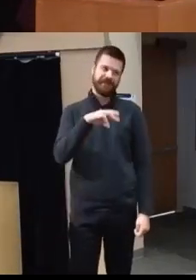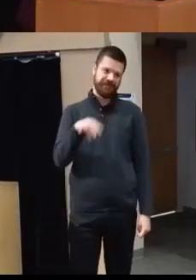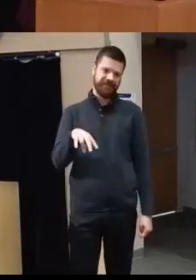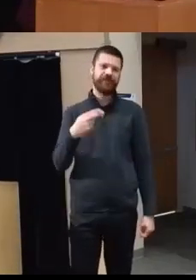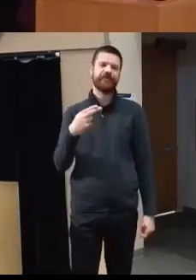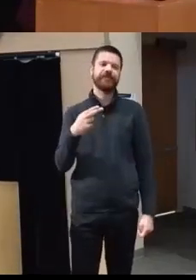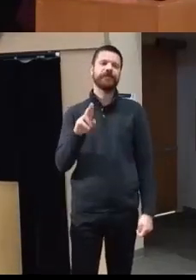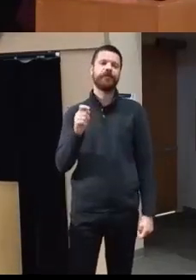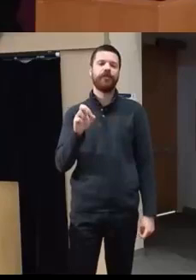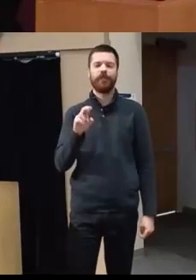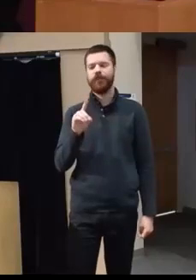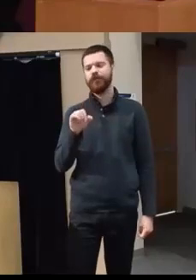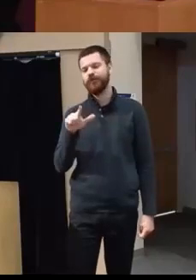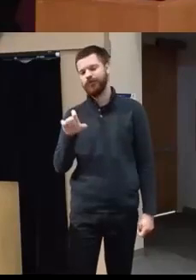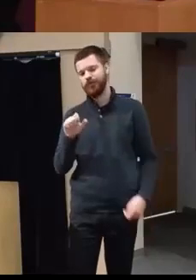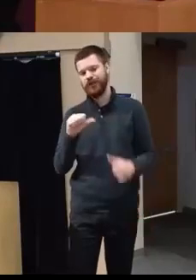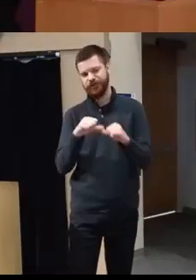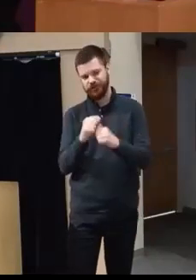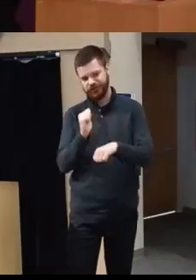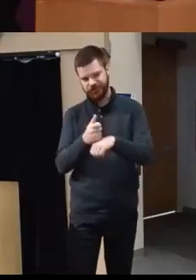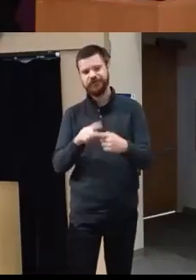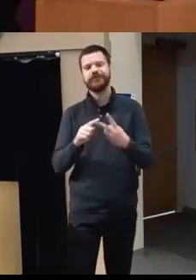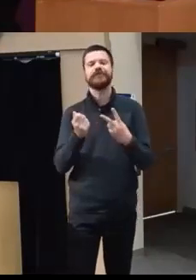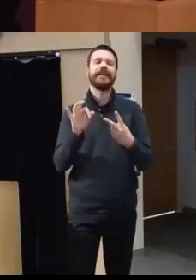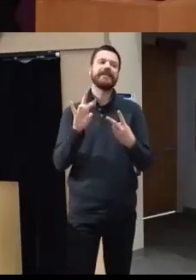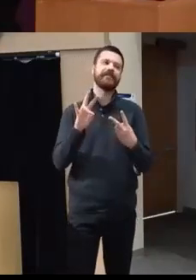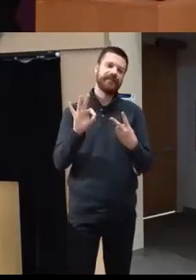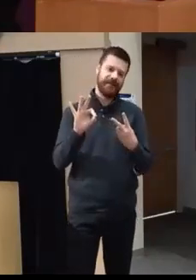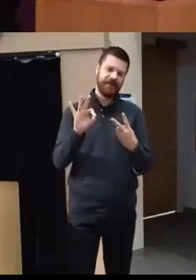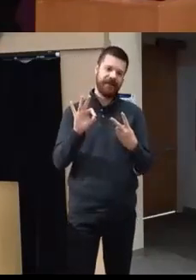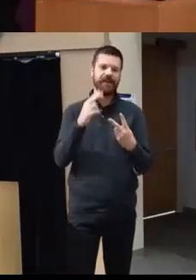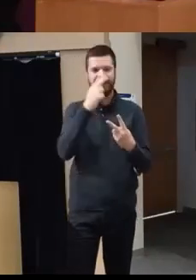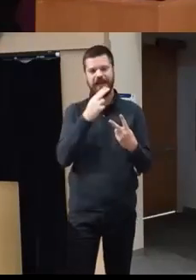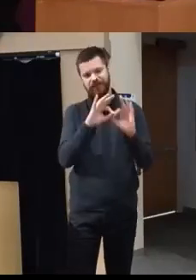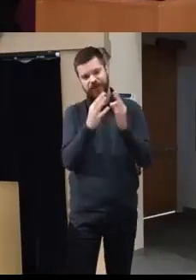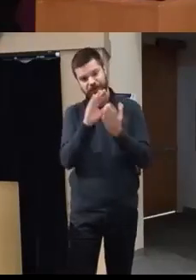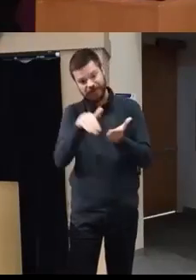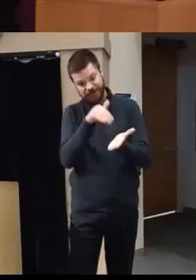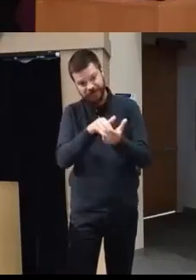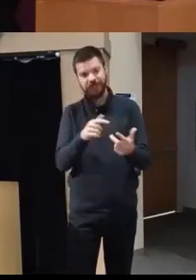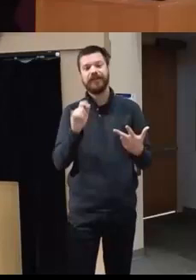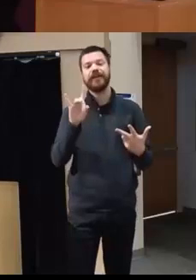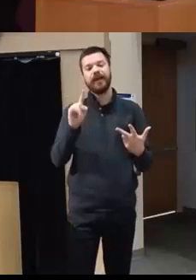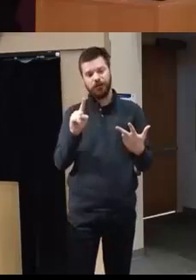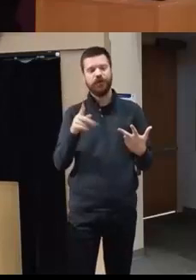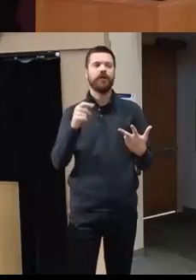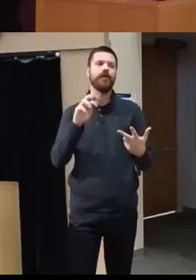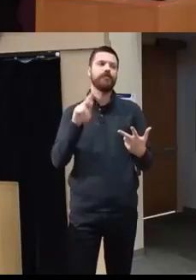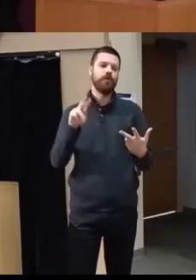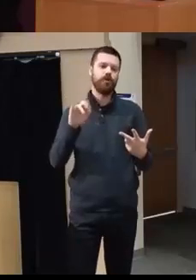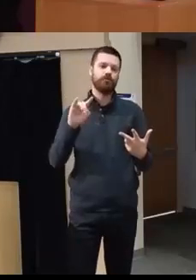Agency began, 79, Catholic Family Center, 81, Park Ridge Chemical